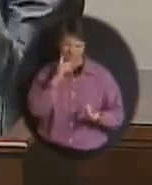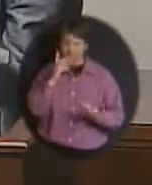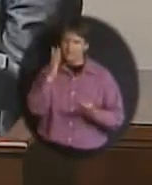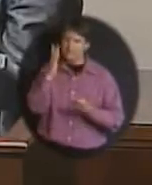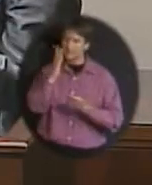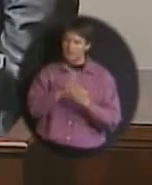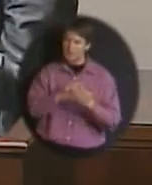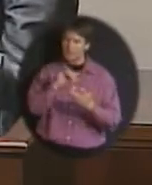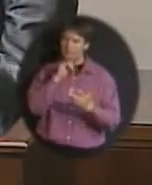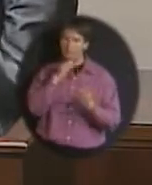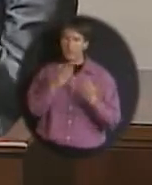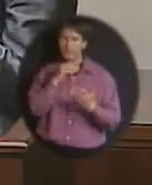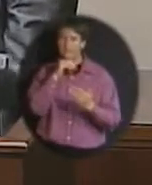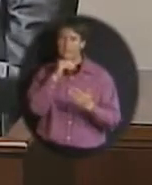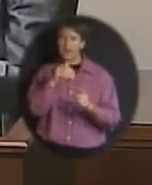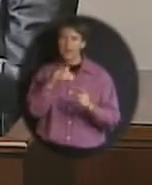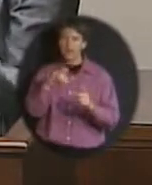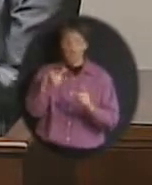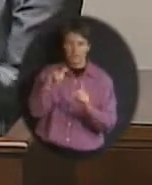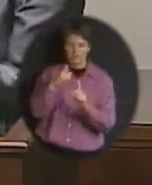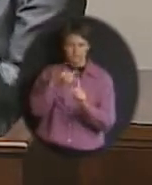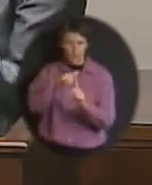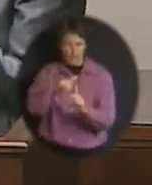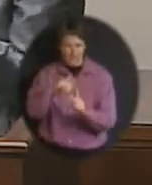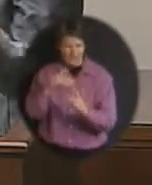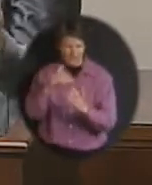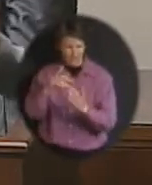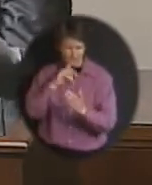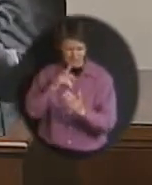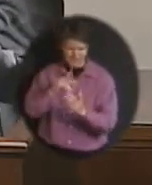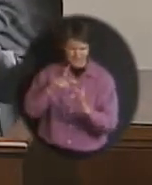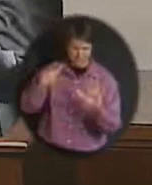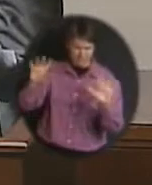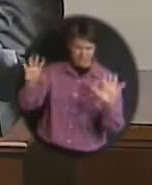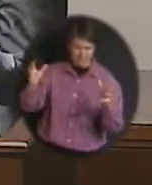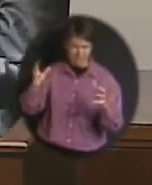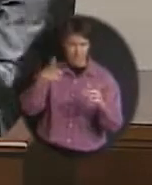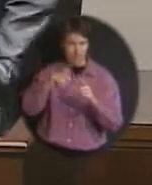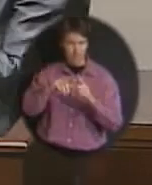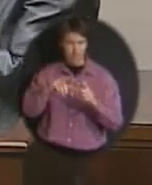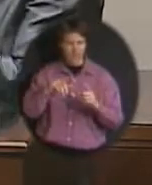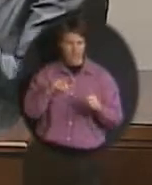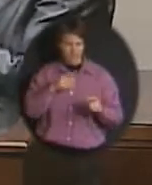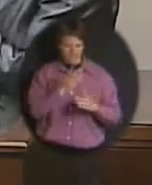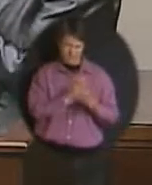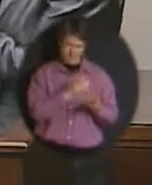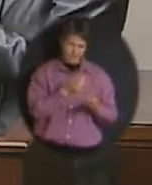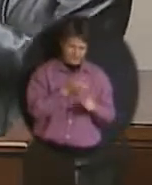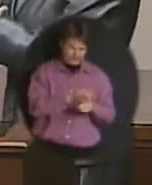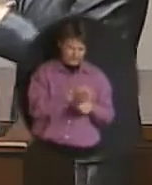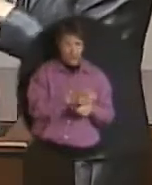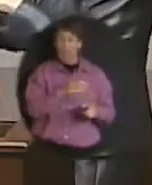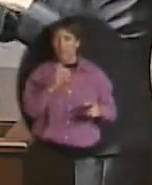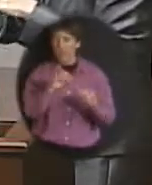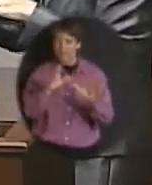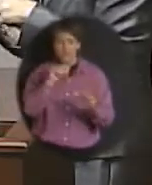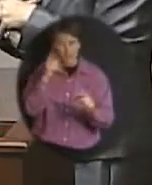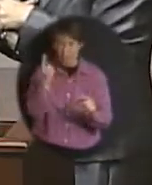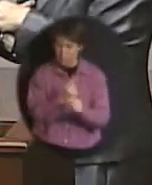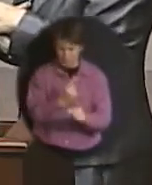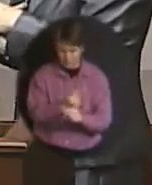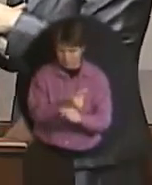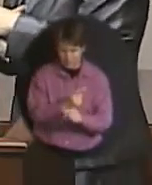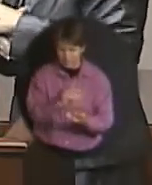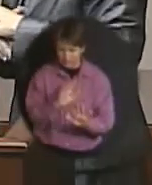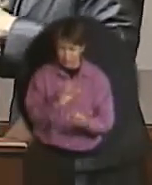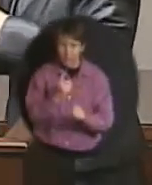larger, scary way, that some of it's teasing, some of it's all inappropriate. But defining it has been a real challenge. You